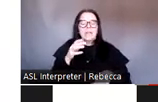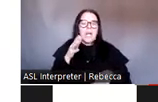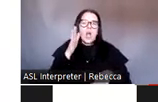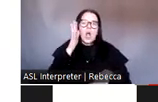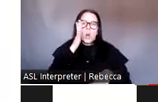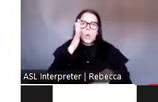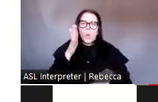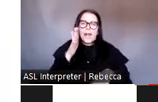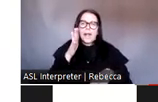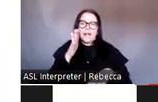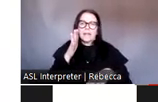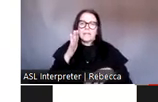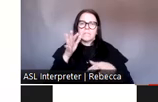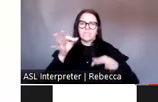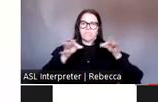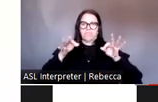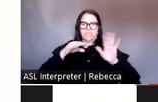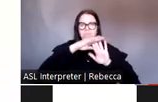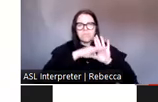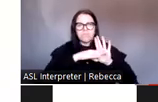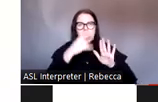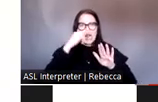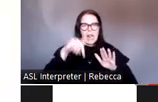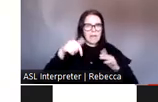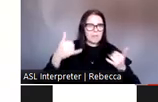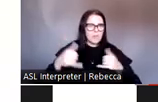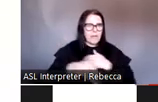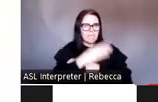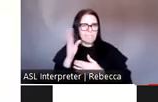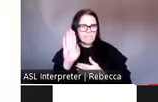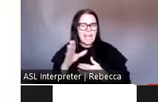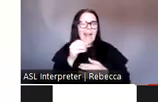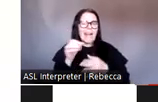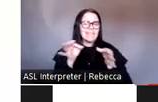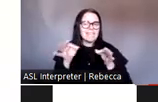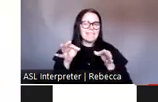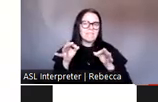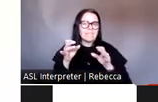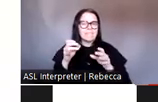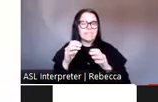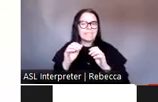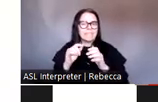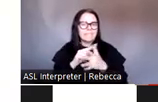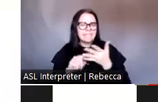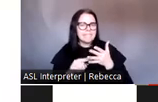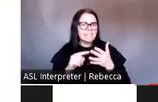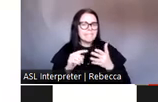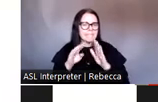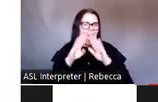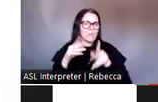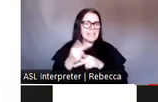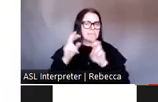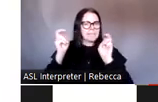organization of how we'll approach the webinar today and take care of a few housekeeping items as well.